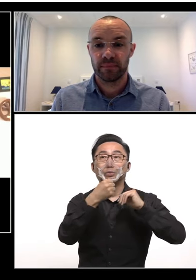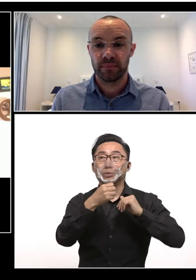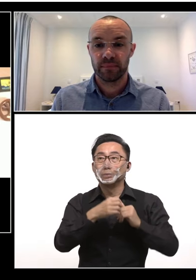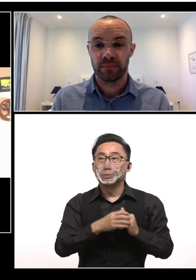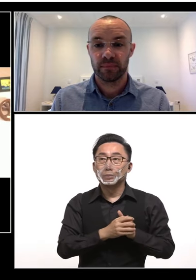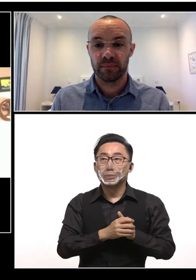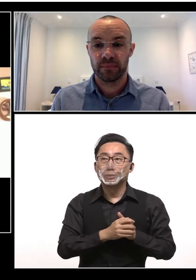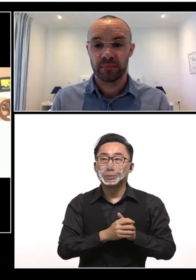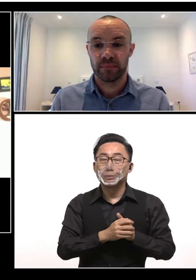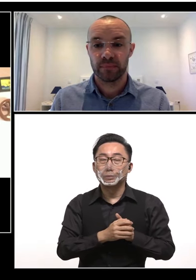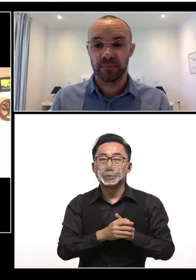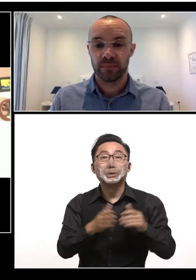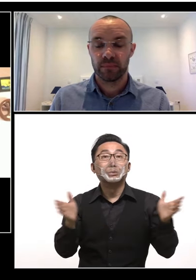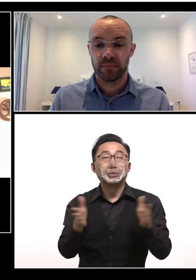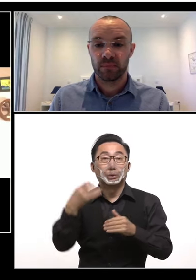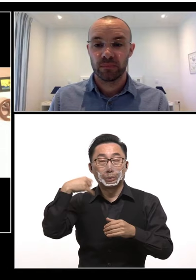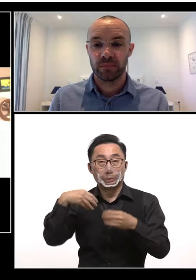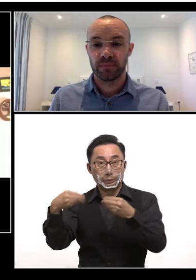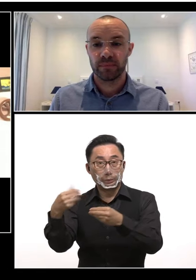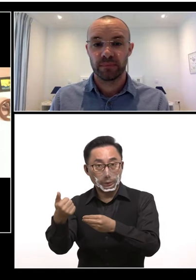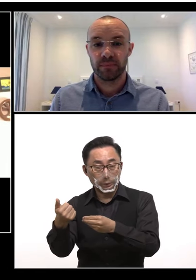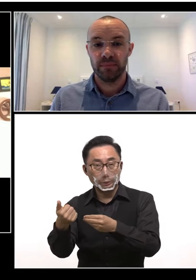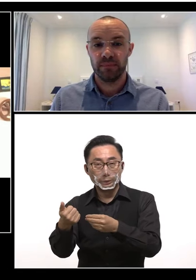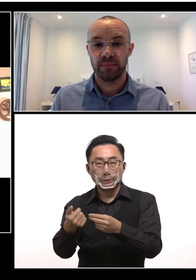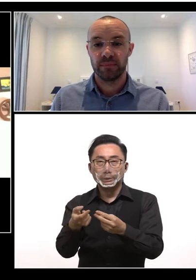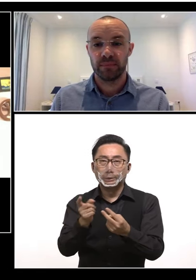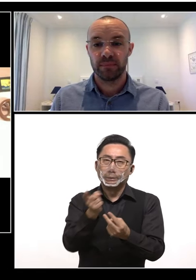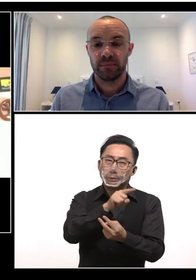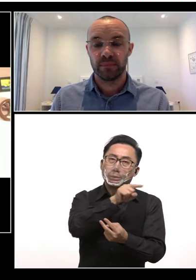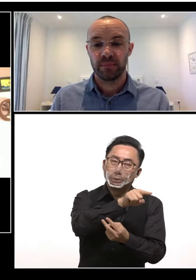and kind of said, "No, we want oralism." So they established this